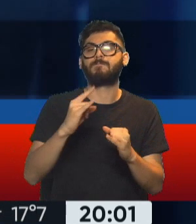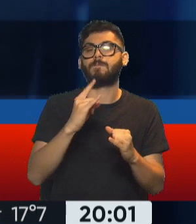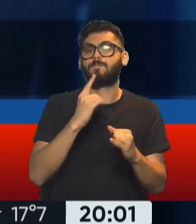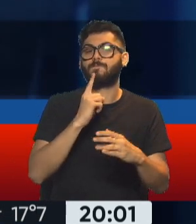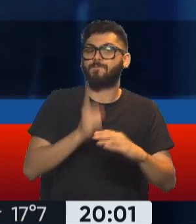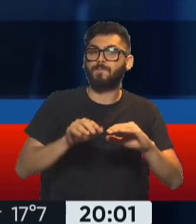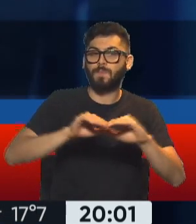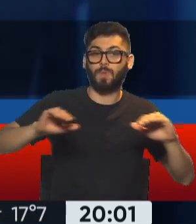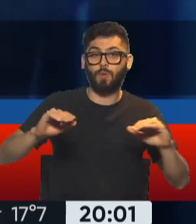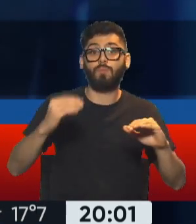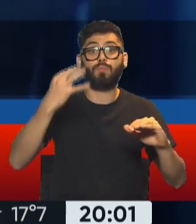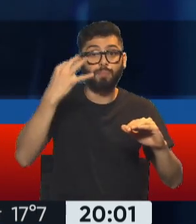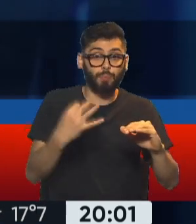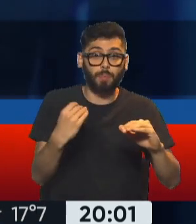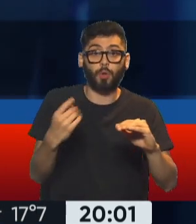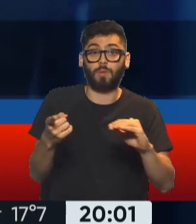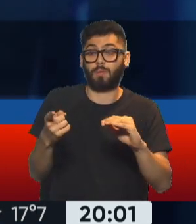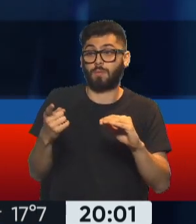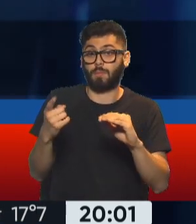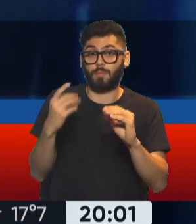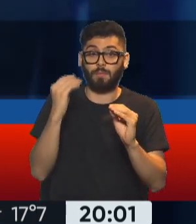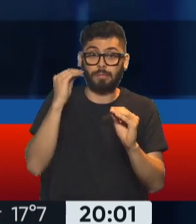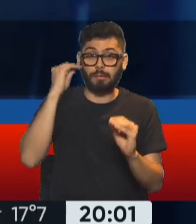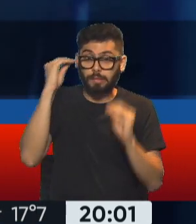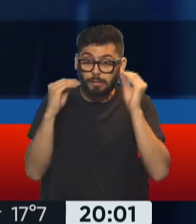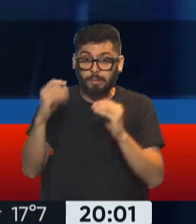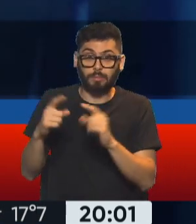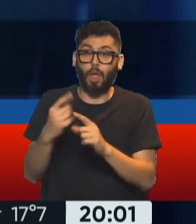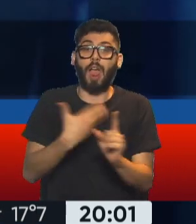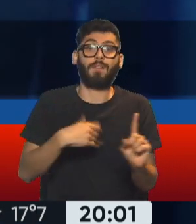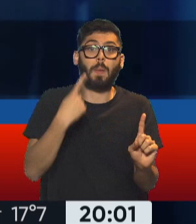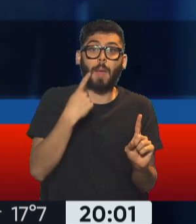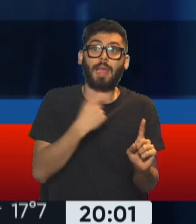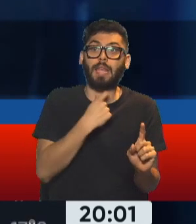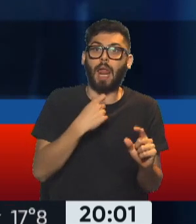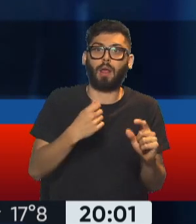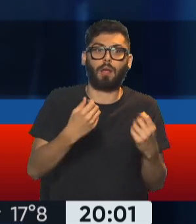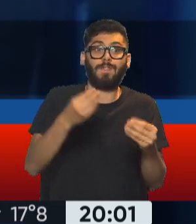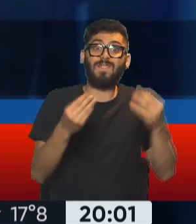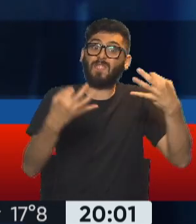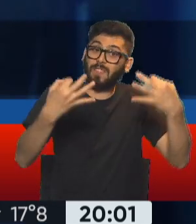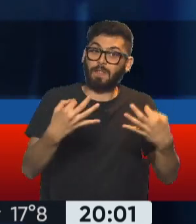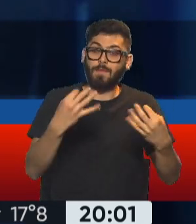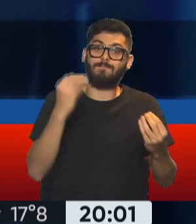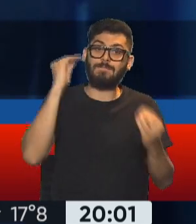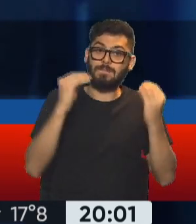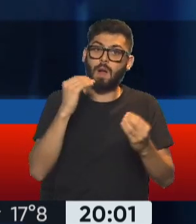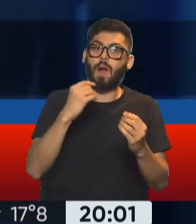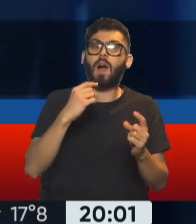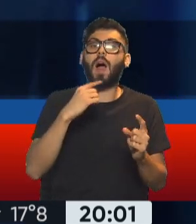a genuine concern about the financial strength of the IMF at this time of crisis. But that was